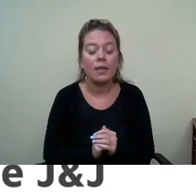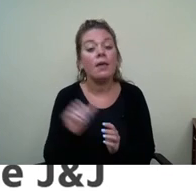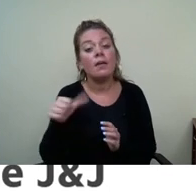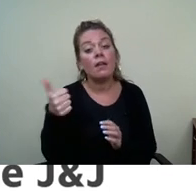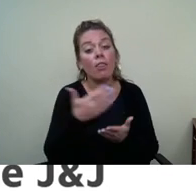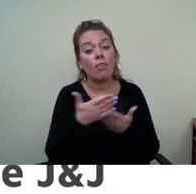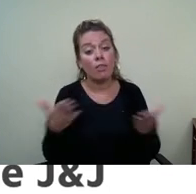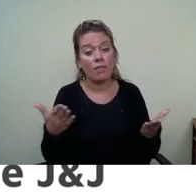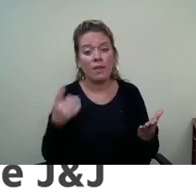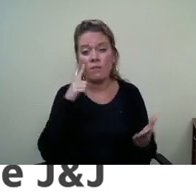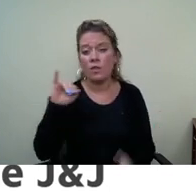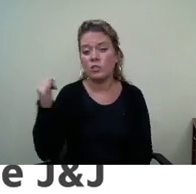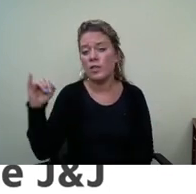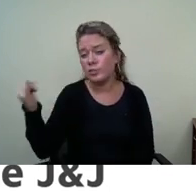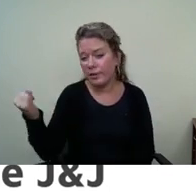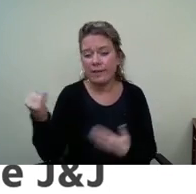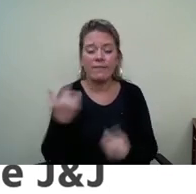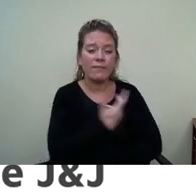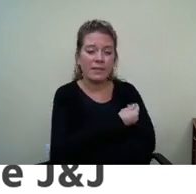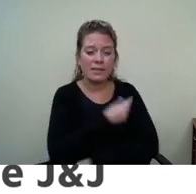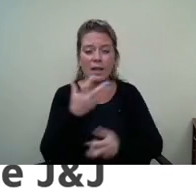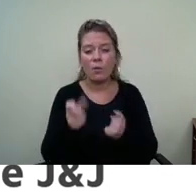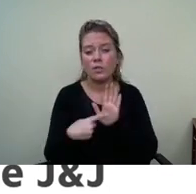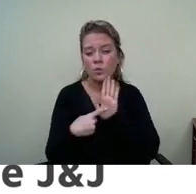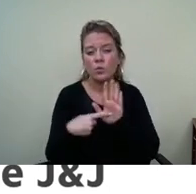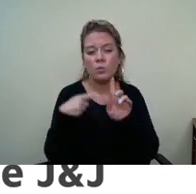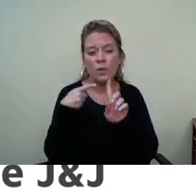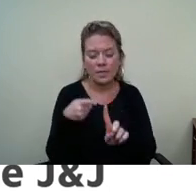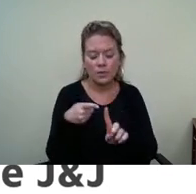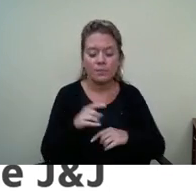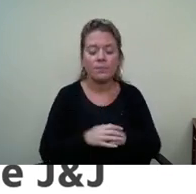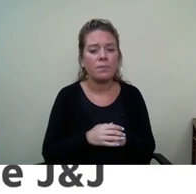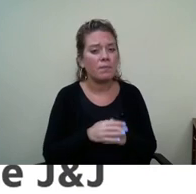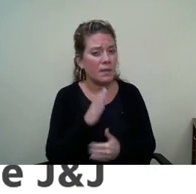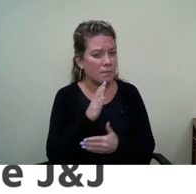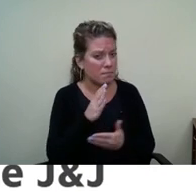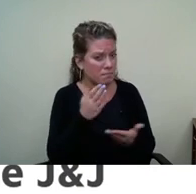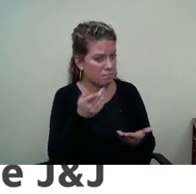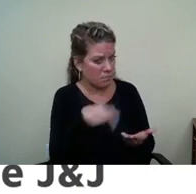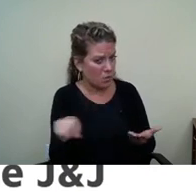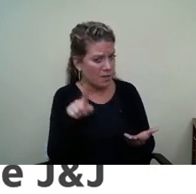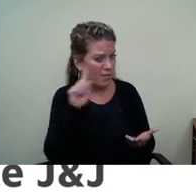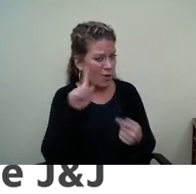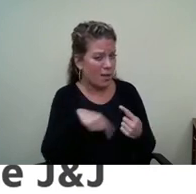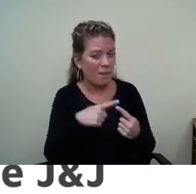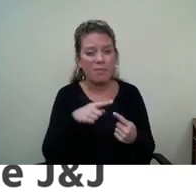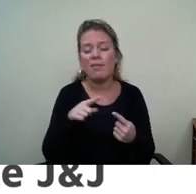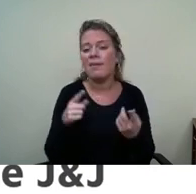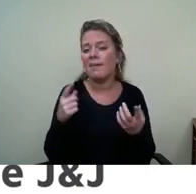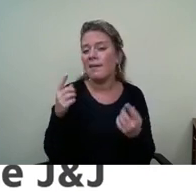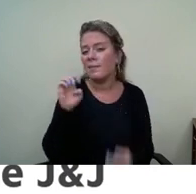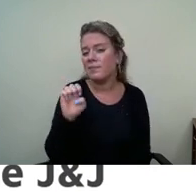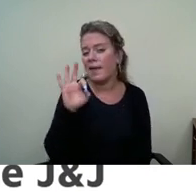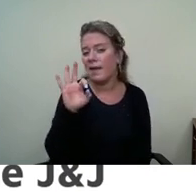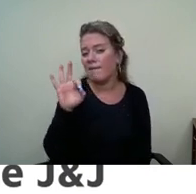another thing with the J&J vaccine that I wanted to point out is I'm sure you guys have heard a lot about the efficacy rate. Like you guys have